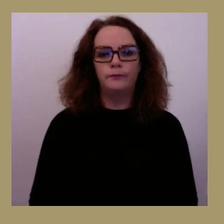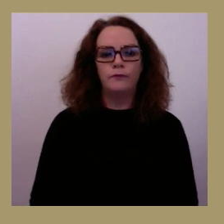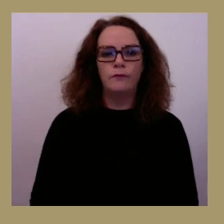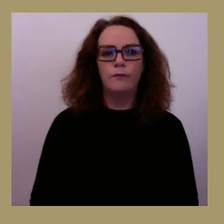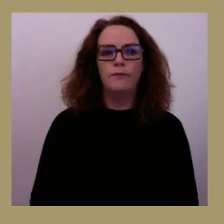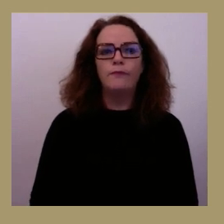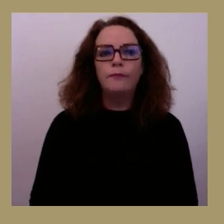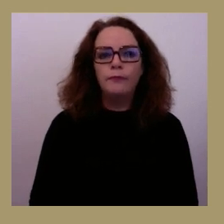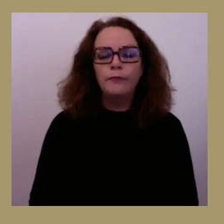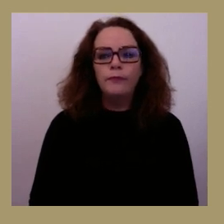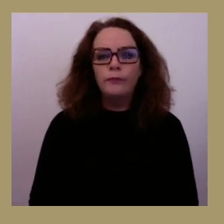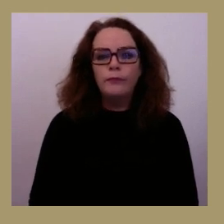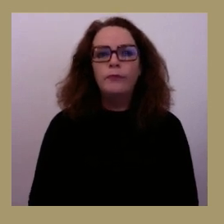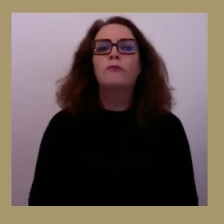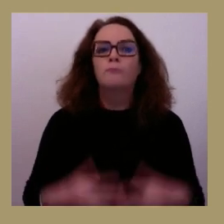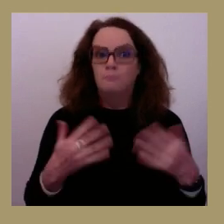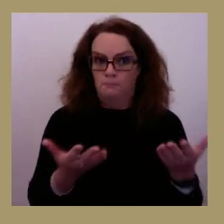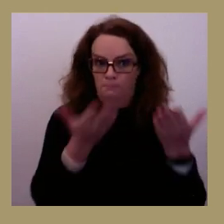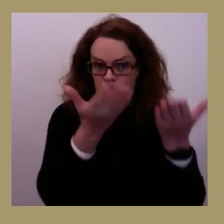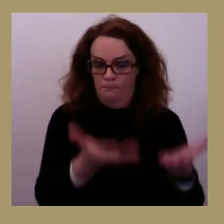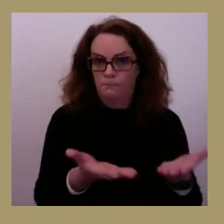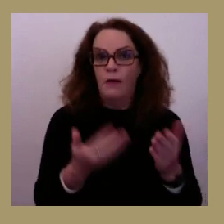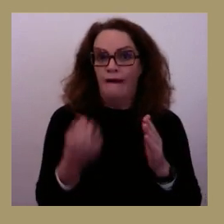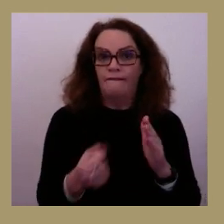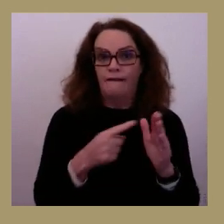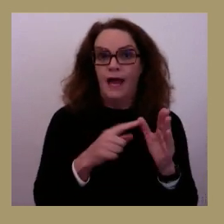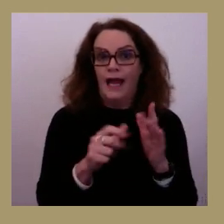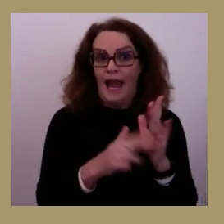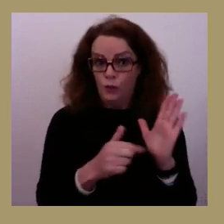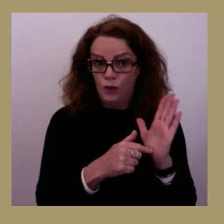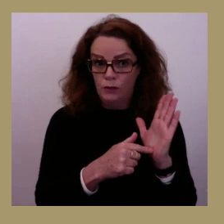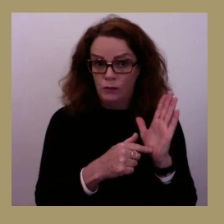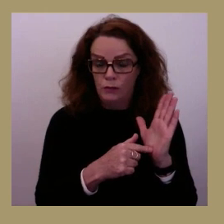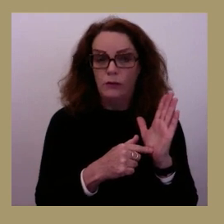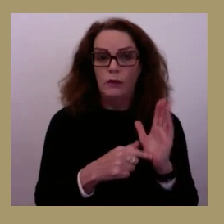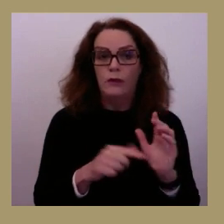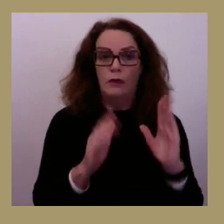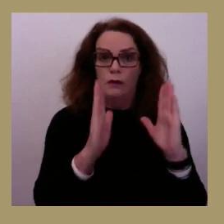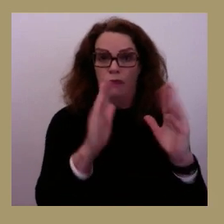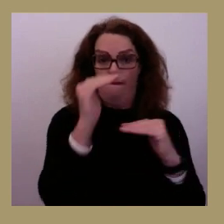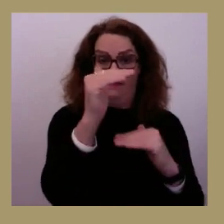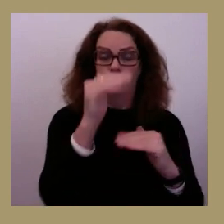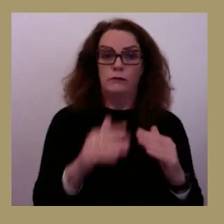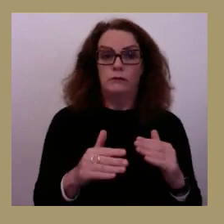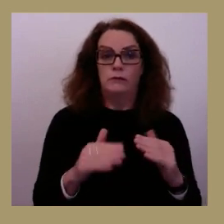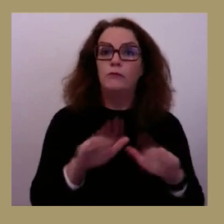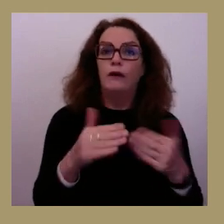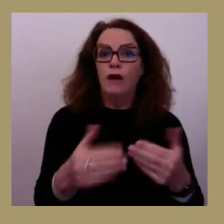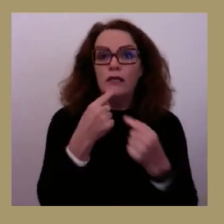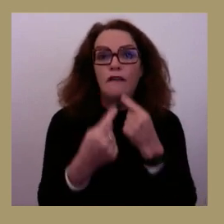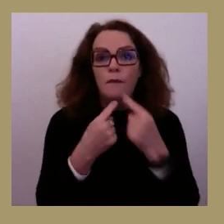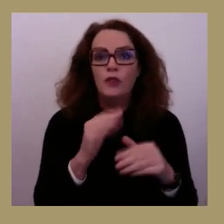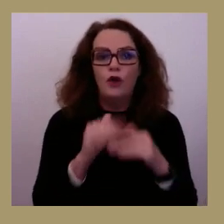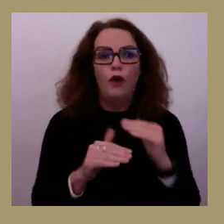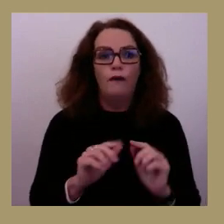Customers are then essentially logged into their Service Victoria account. You will see here a screen which essentially just provides information on what account